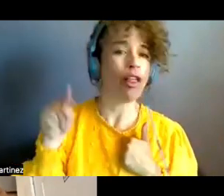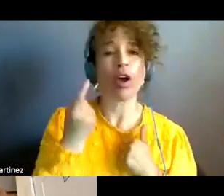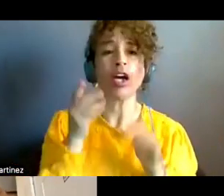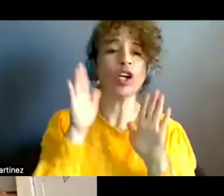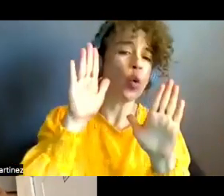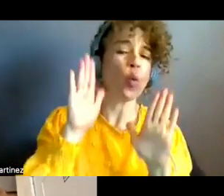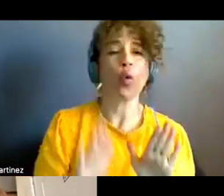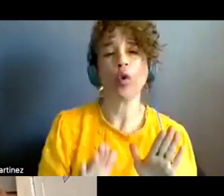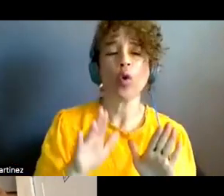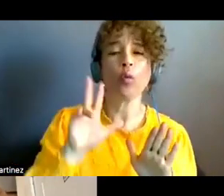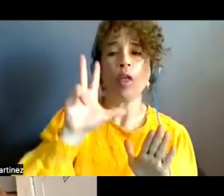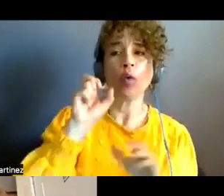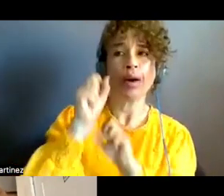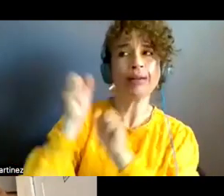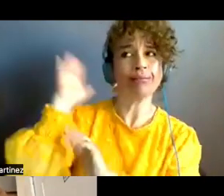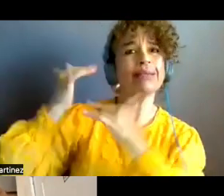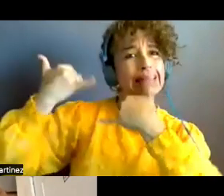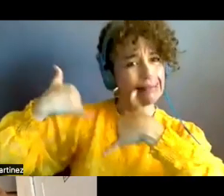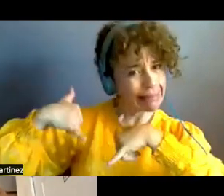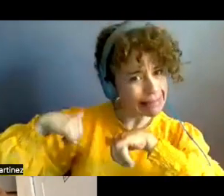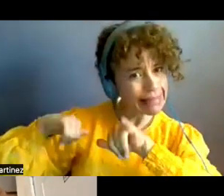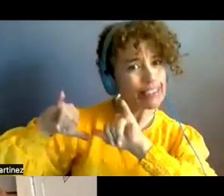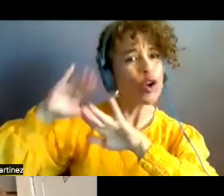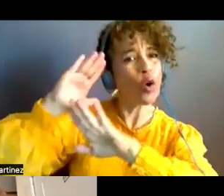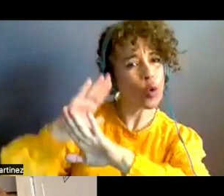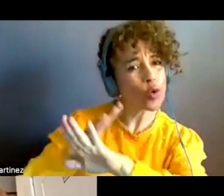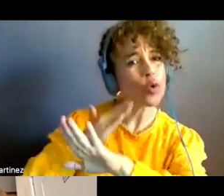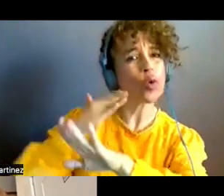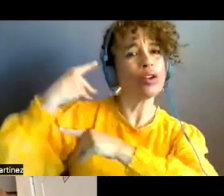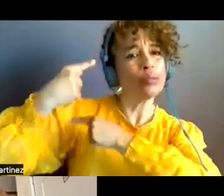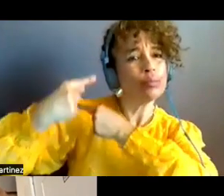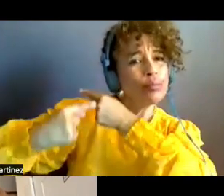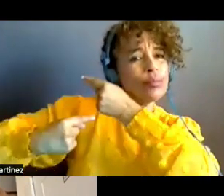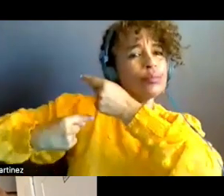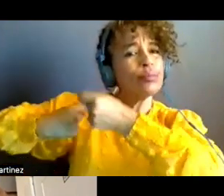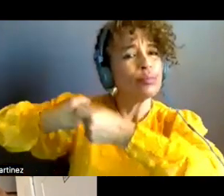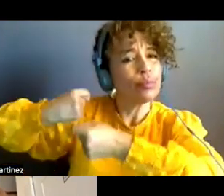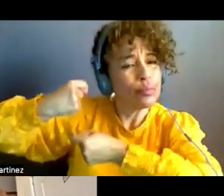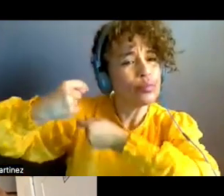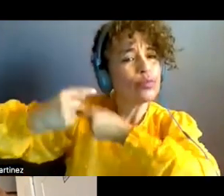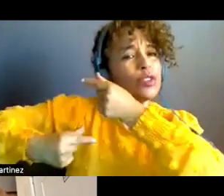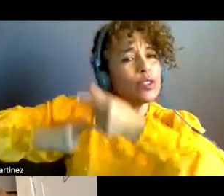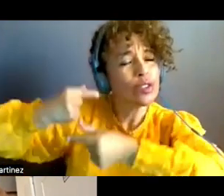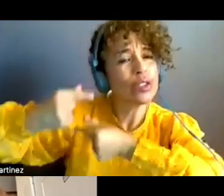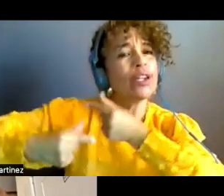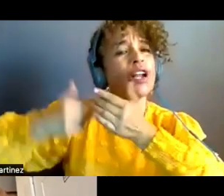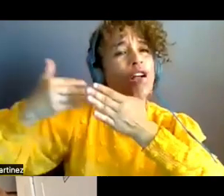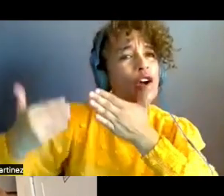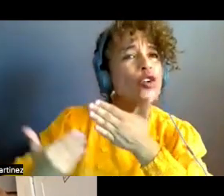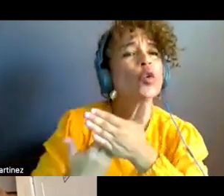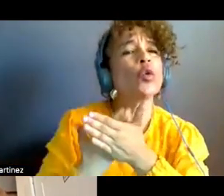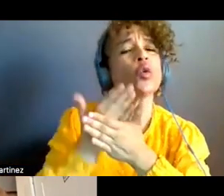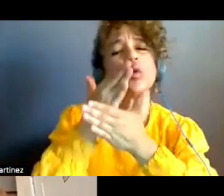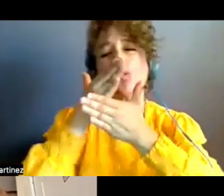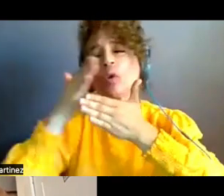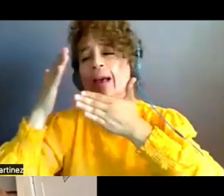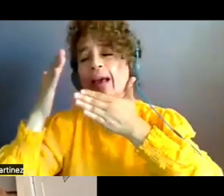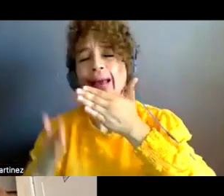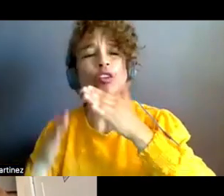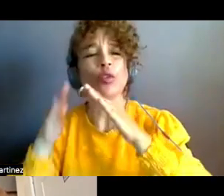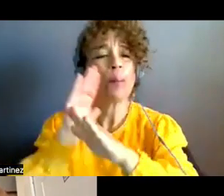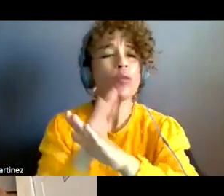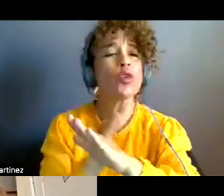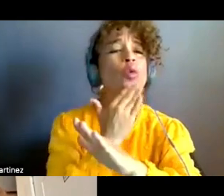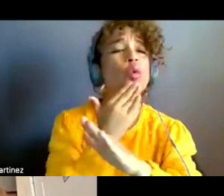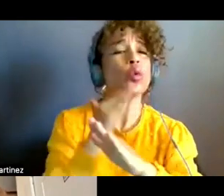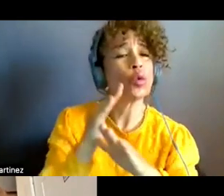from 300 years ago, but it's still going on. Traditions are still present and new things are being added to it. Yeah. And